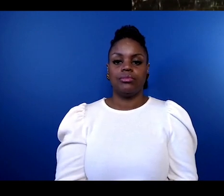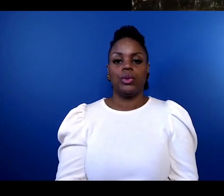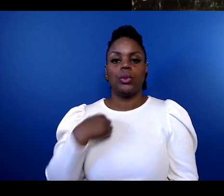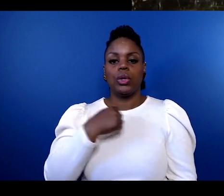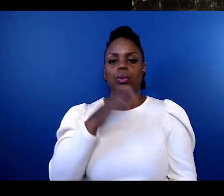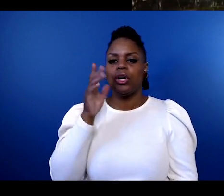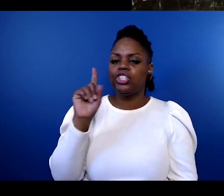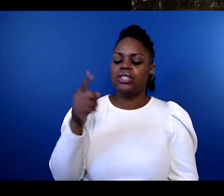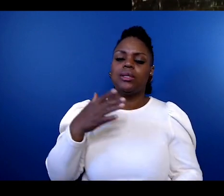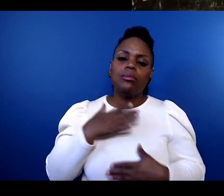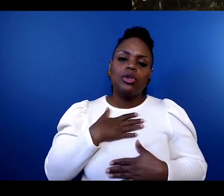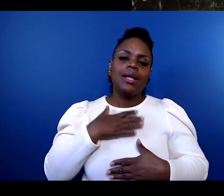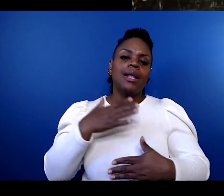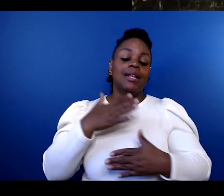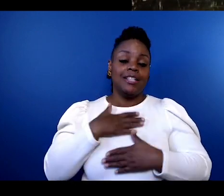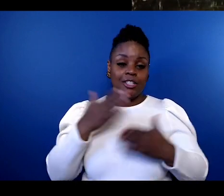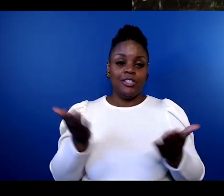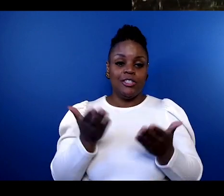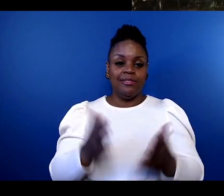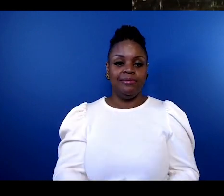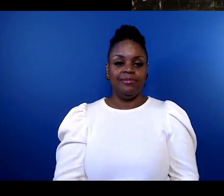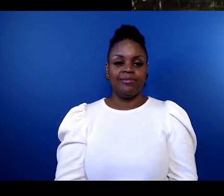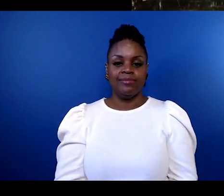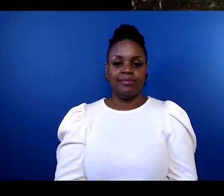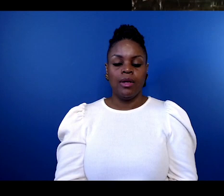If you're comfortable and want to take this further today,